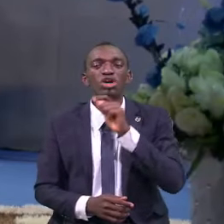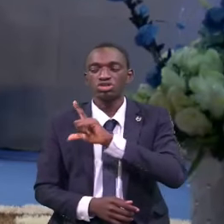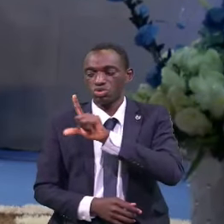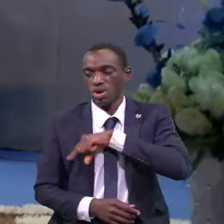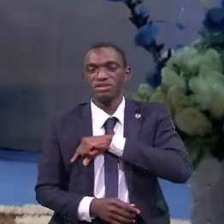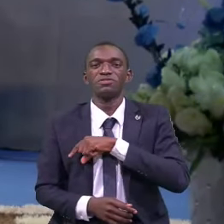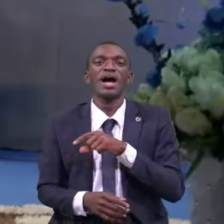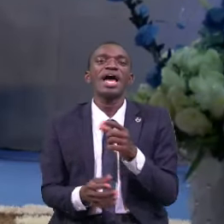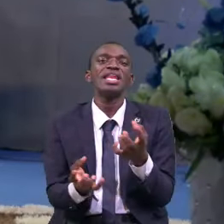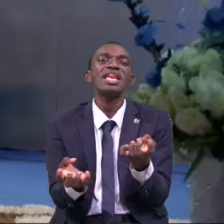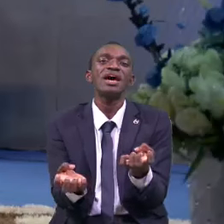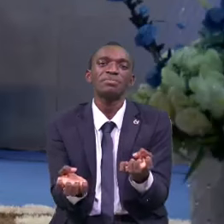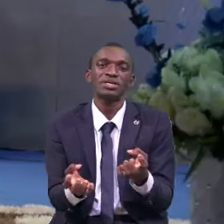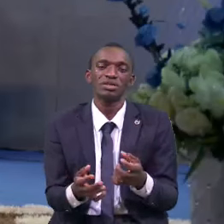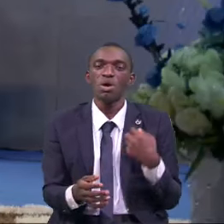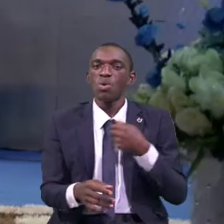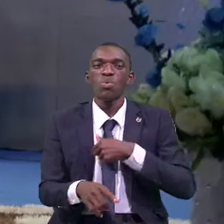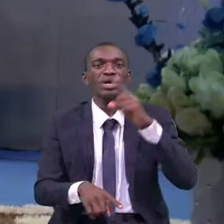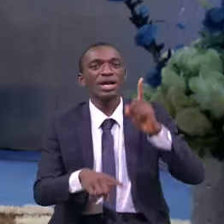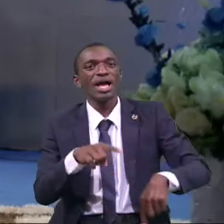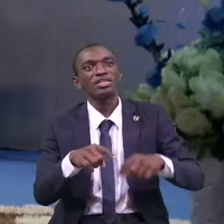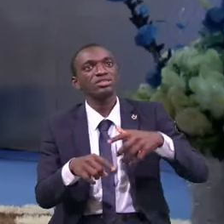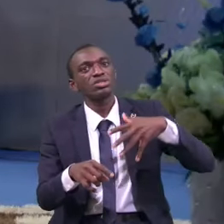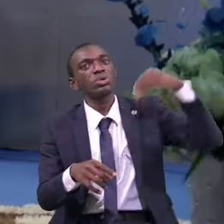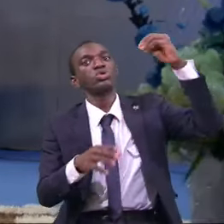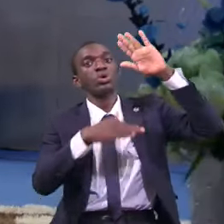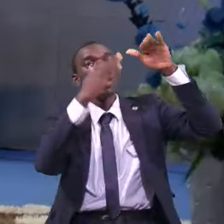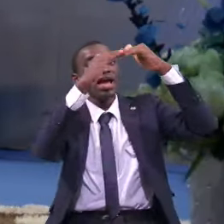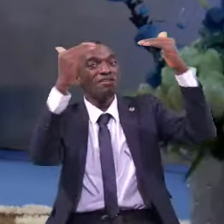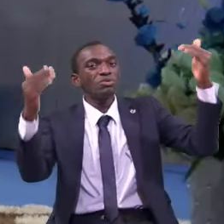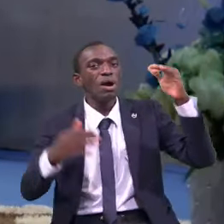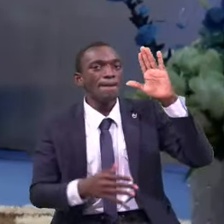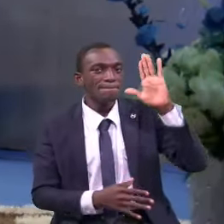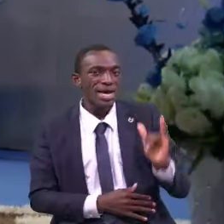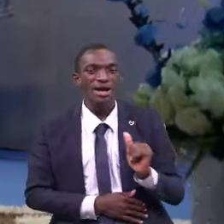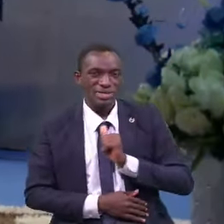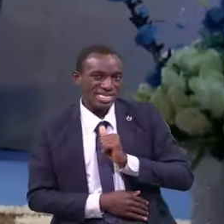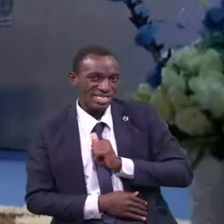We cannot get to heaven by ourselves.